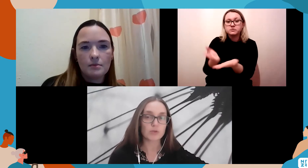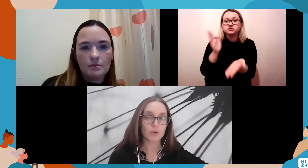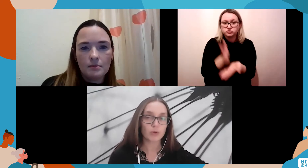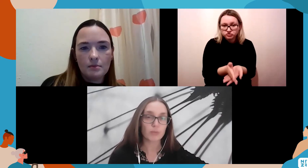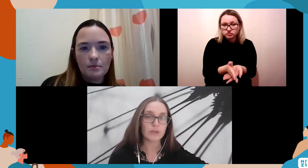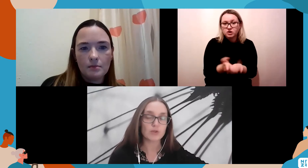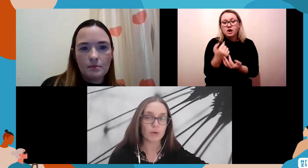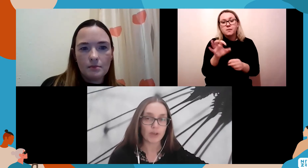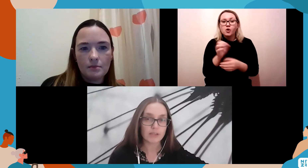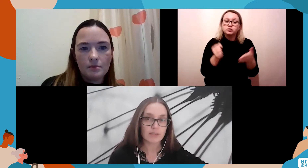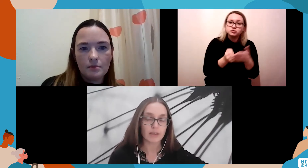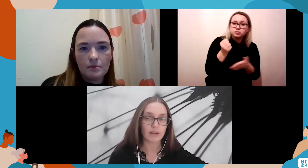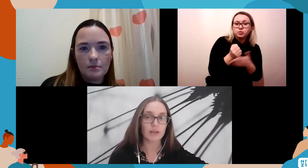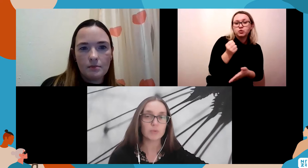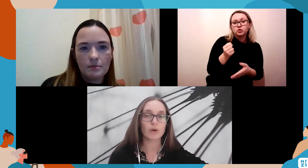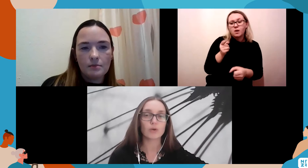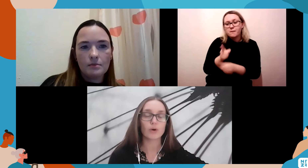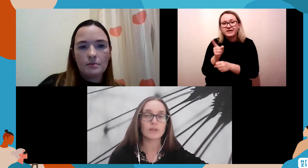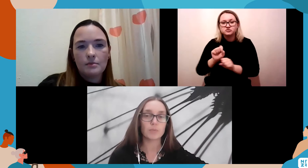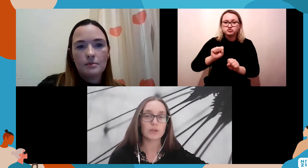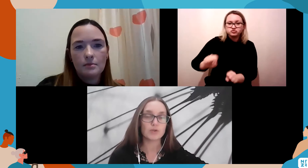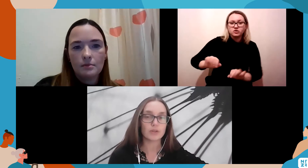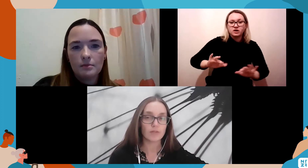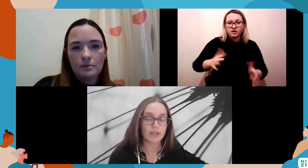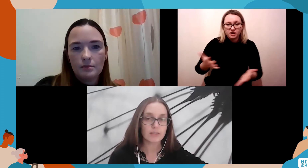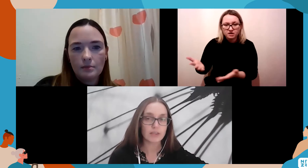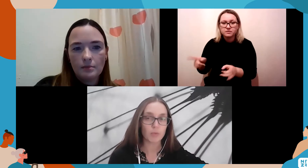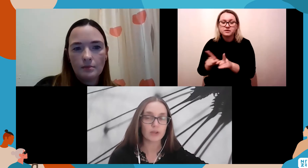are instances of bullying, the system does not work efficiently.